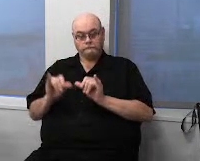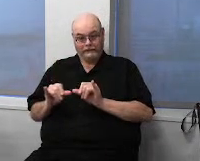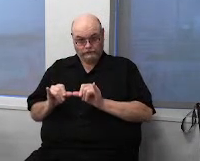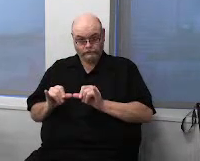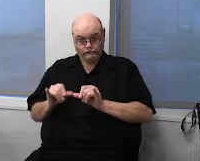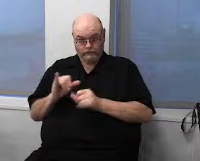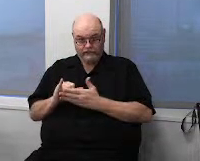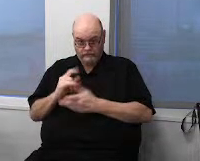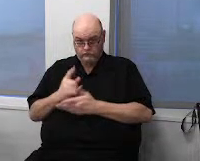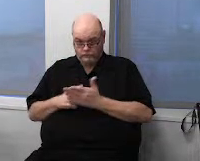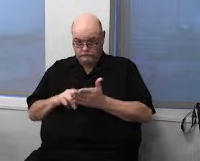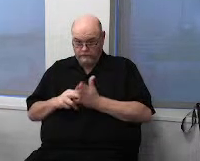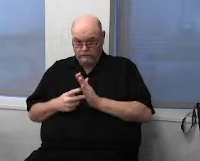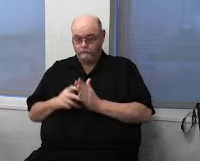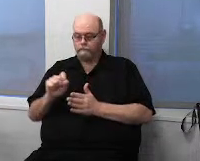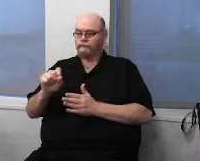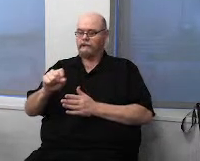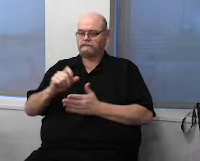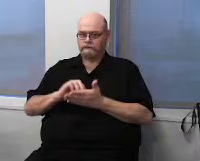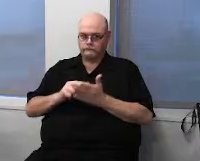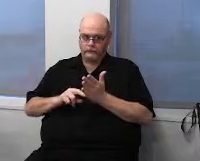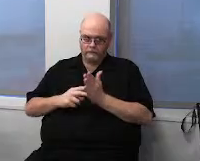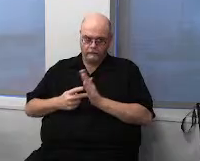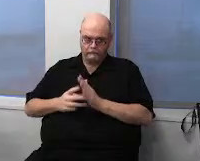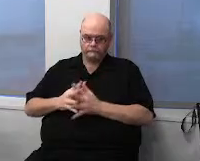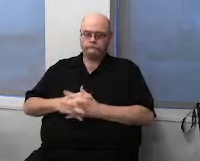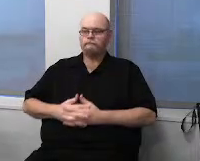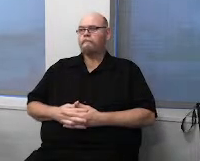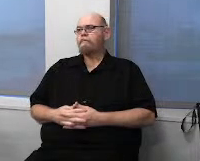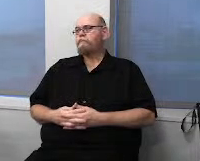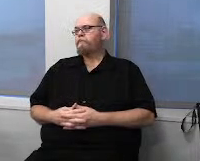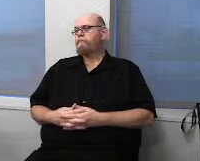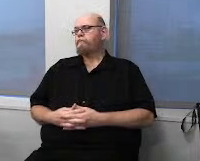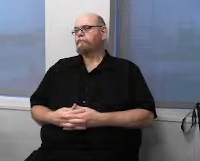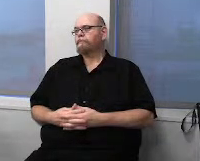experiencing events which the risks are intending to measure. Is that correct? That's correct. Yes. Okay.